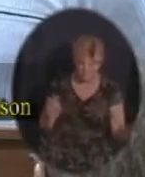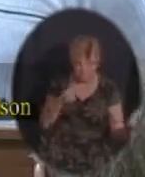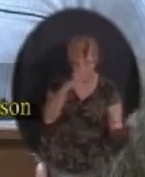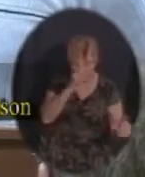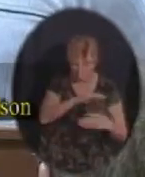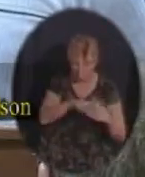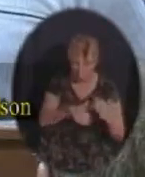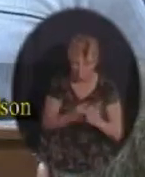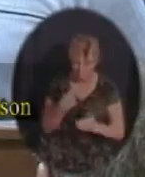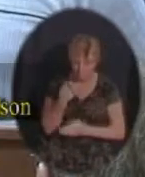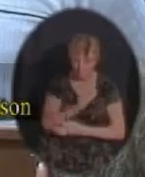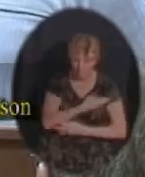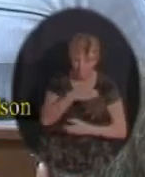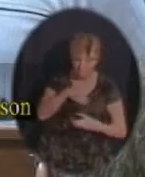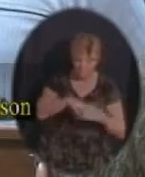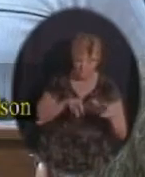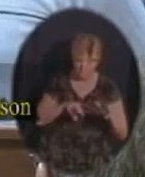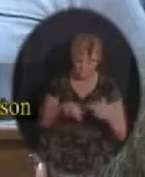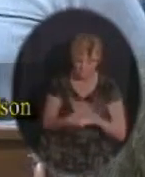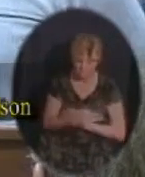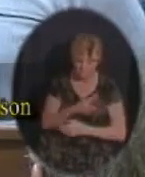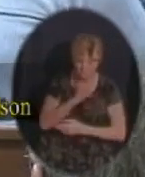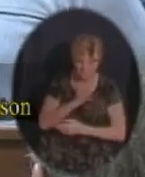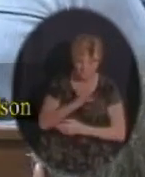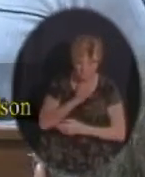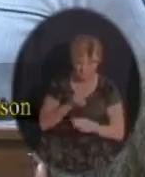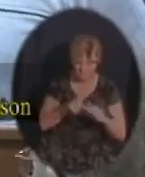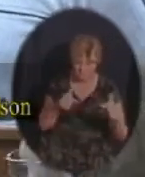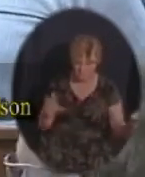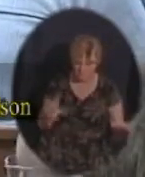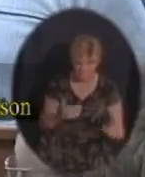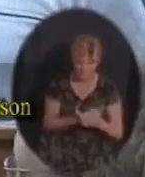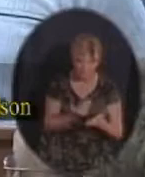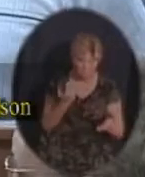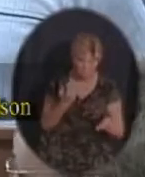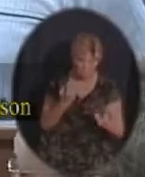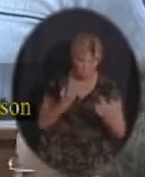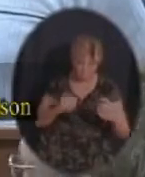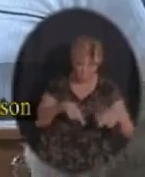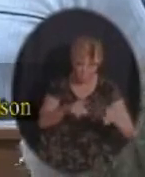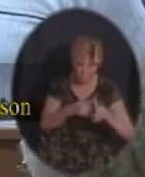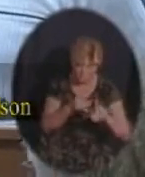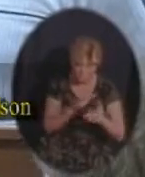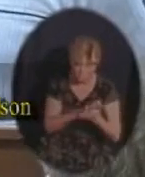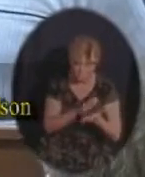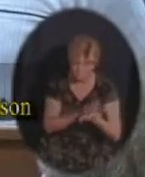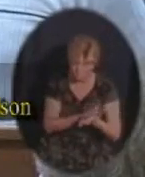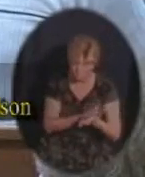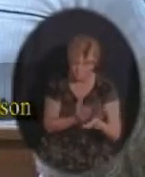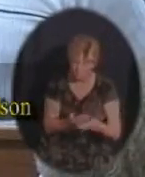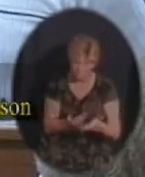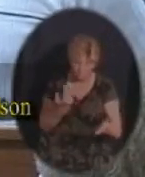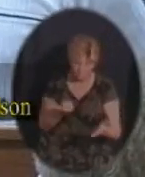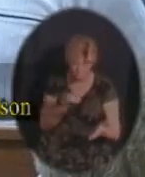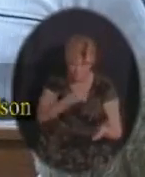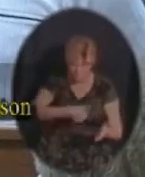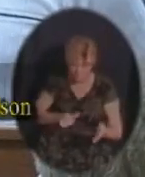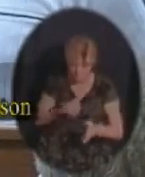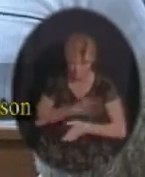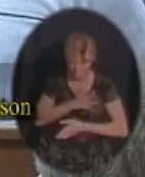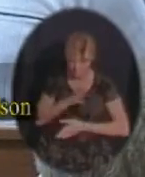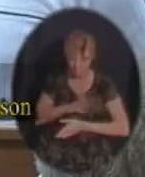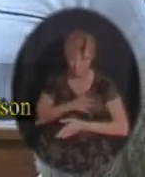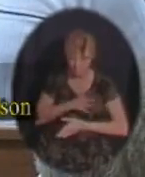language. They spoke a language before they went to school, before they had any formal training. Language is the result of